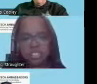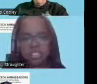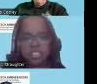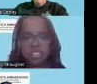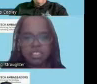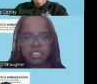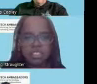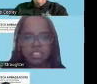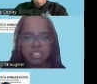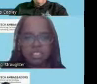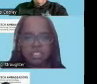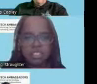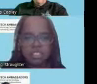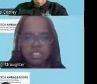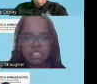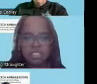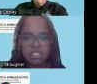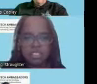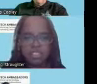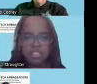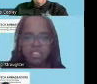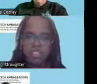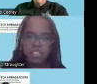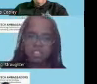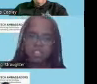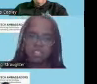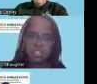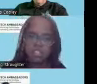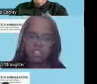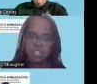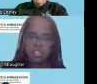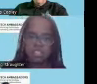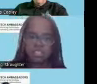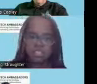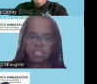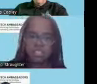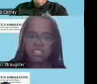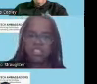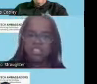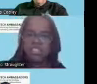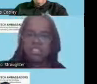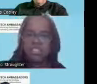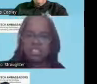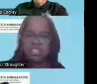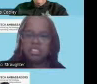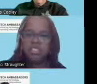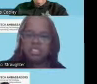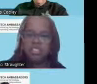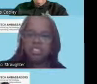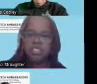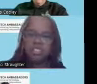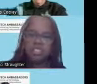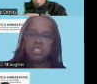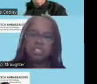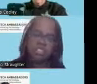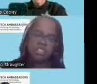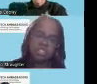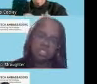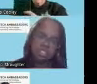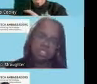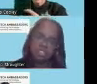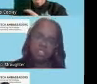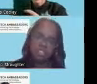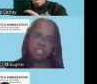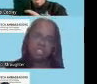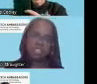the following activities would you or people you serve, if you're a provider, like to use the internet. So it can include things